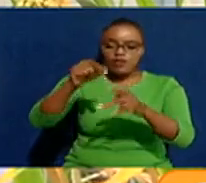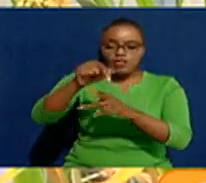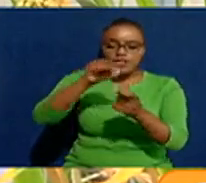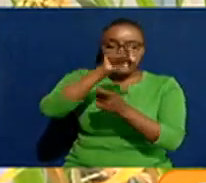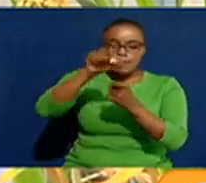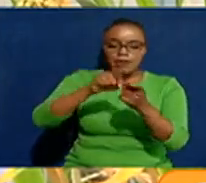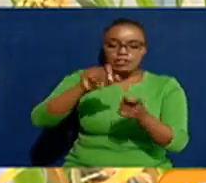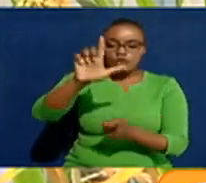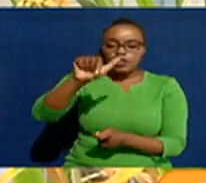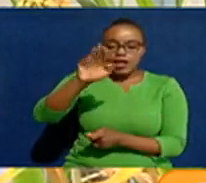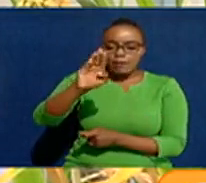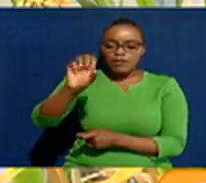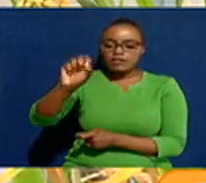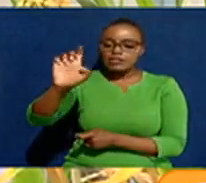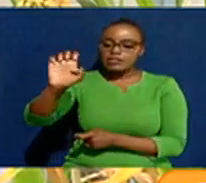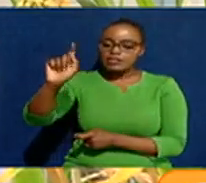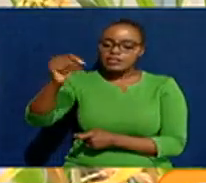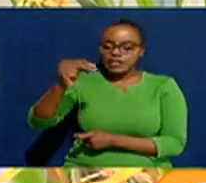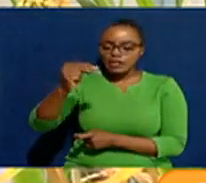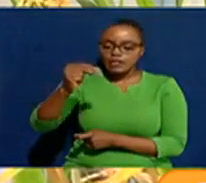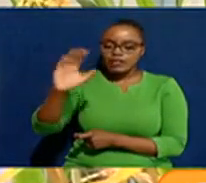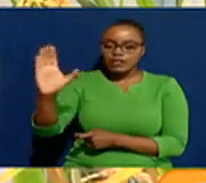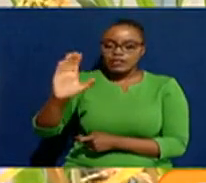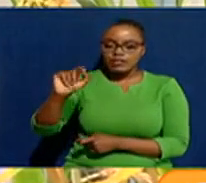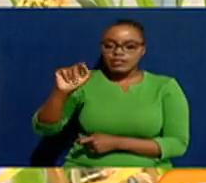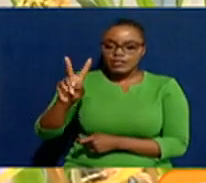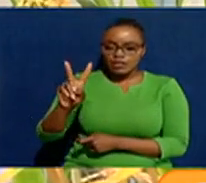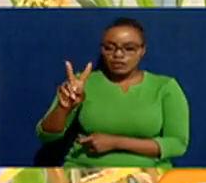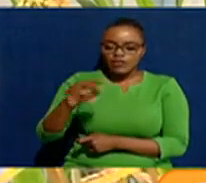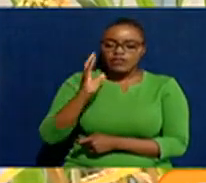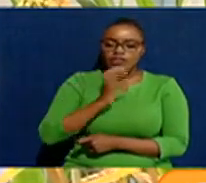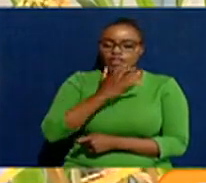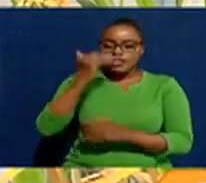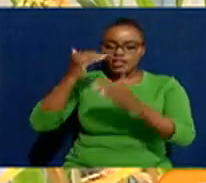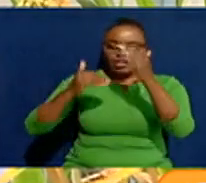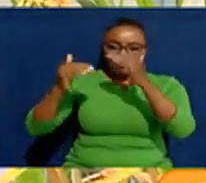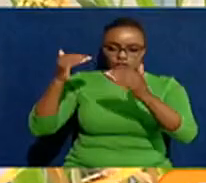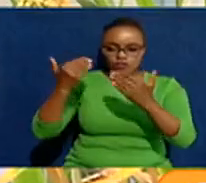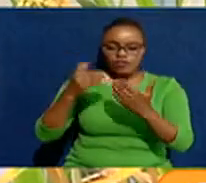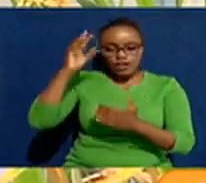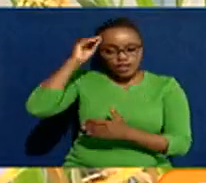particular lab. Seth Olale, Citizen TV, Kenyatta University, Kiambu County.